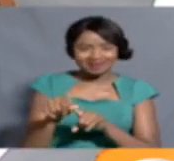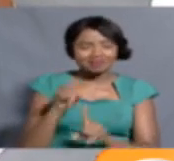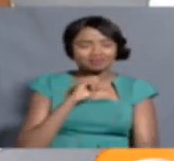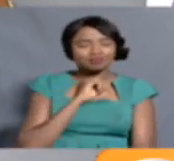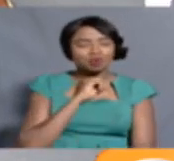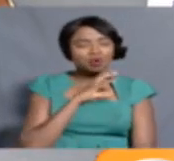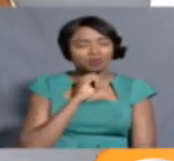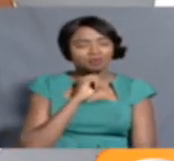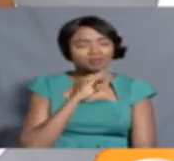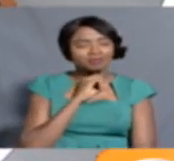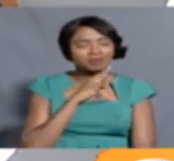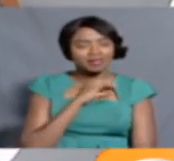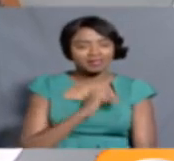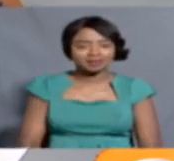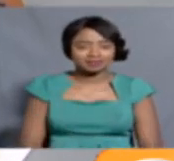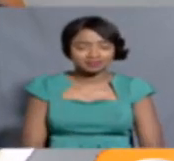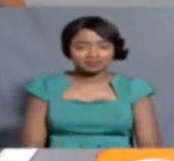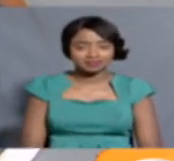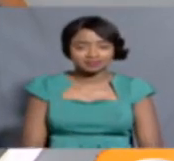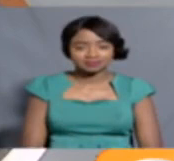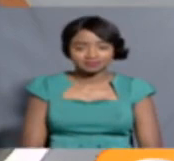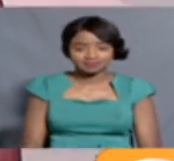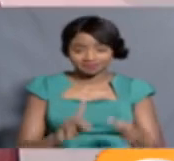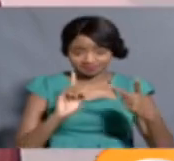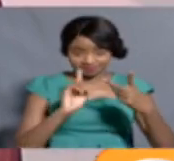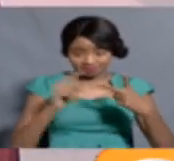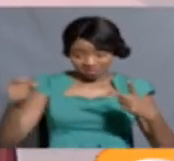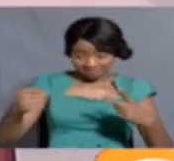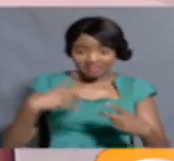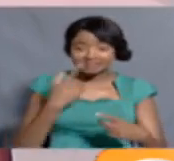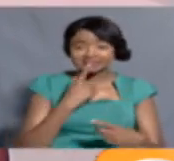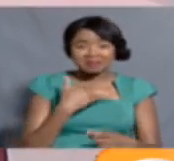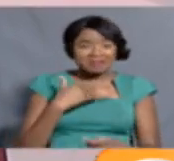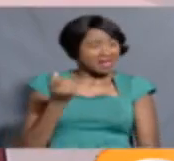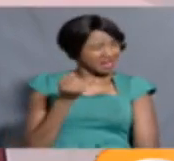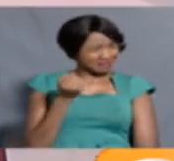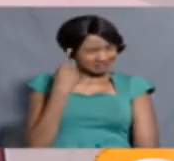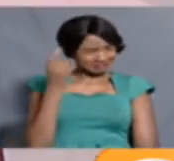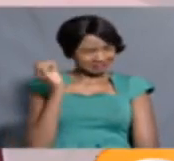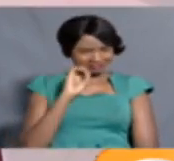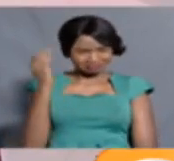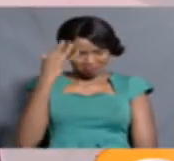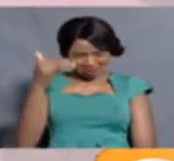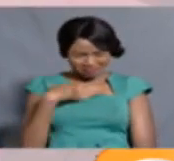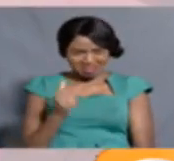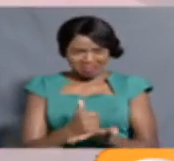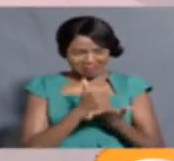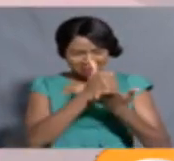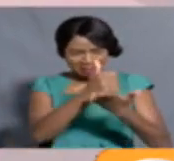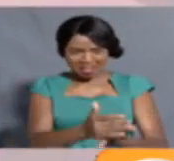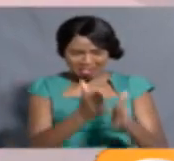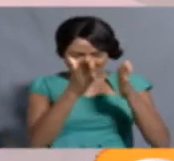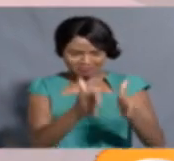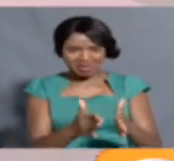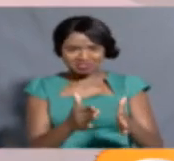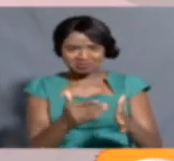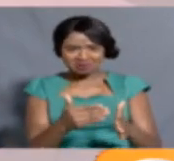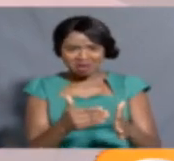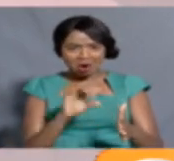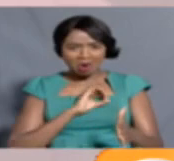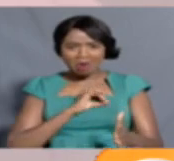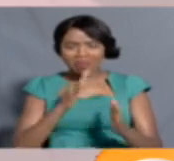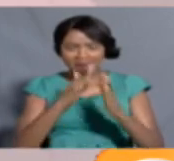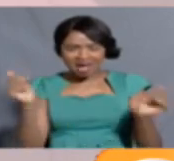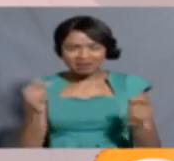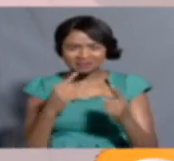Tomiaka, he says, I don't understand why I should be forced to help someone have a house, yet paying my rent is